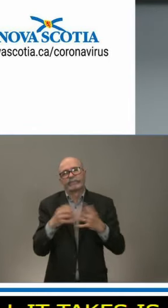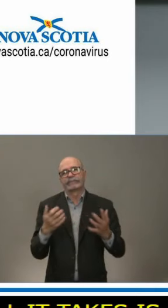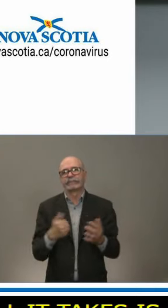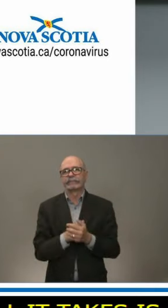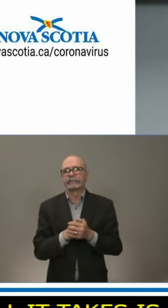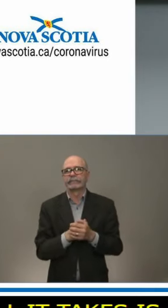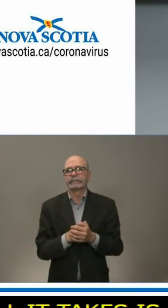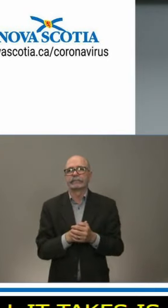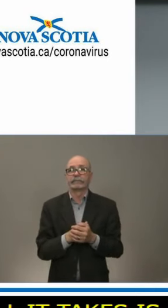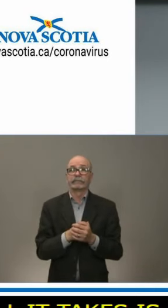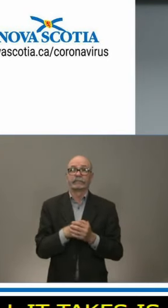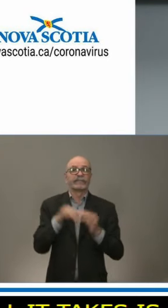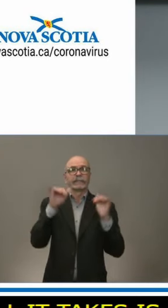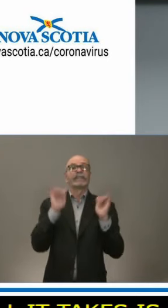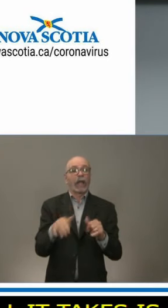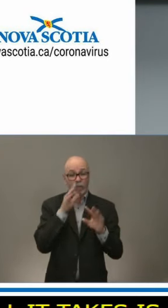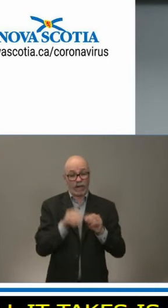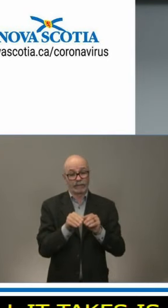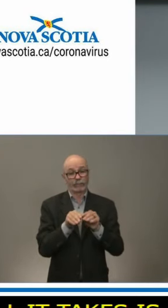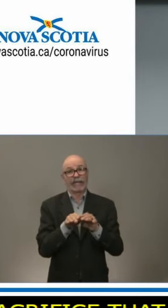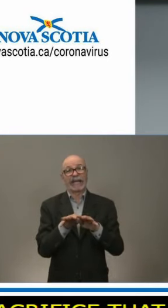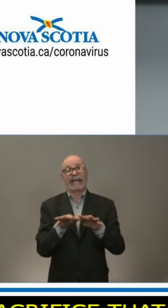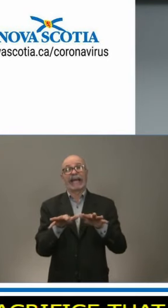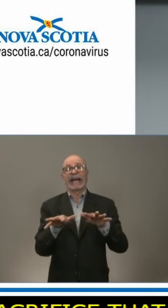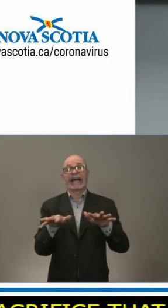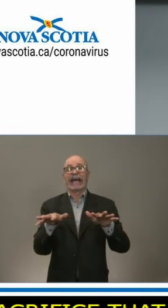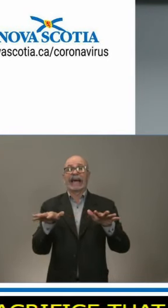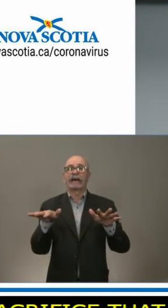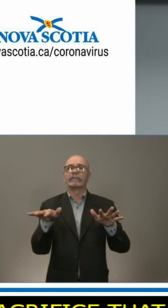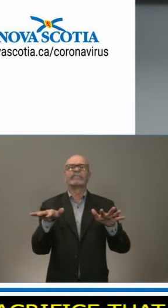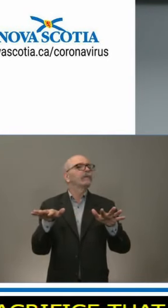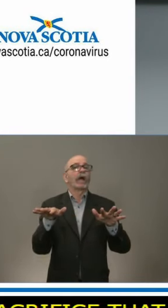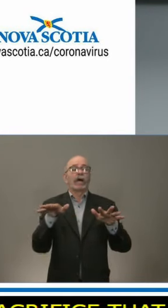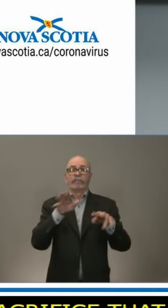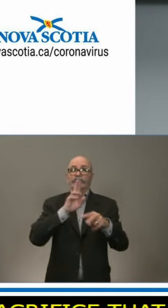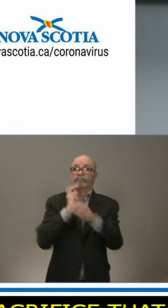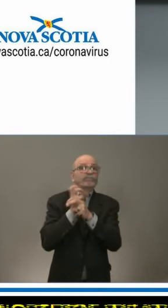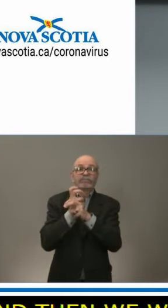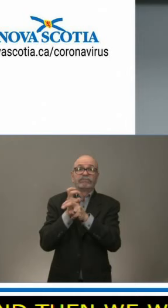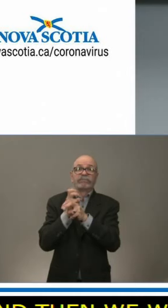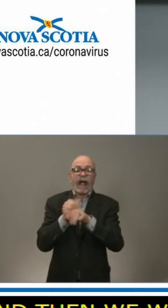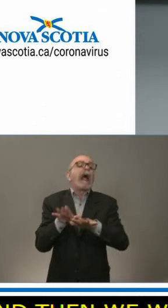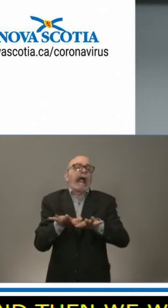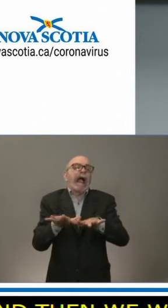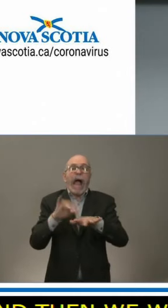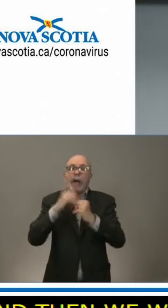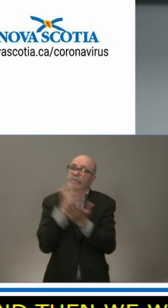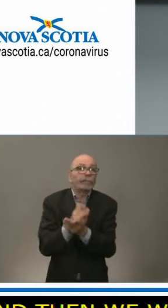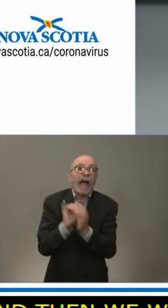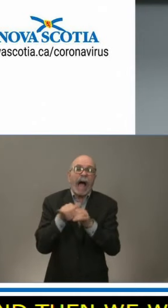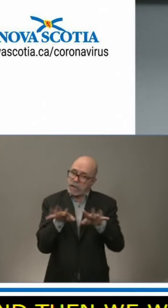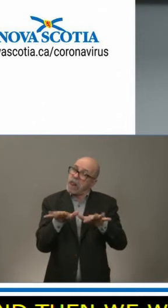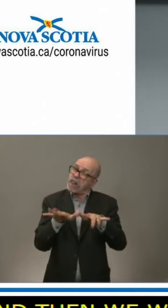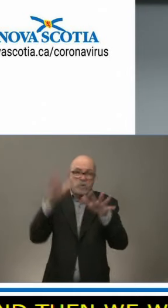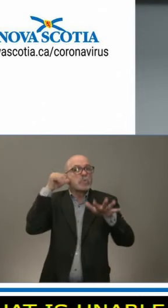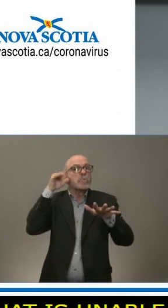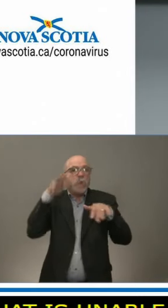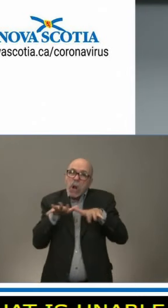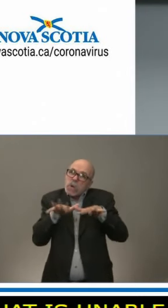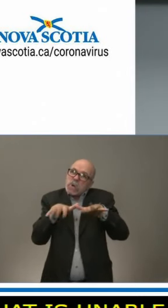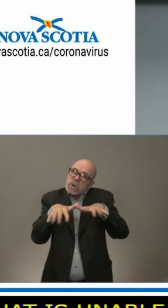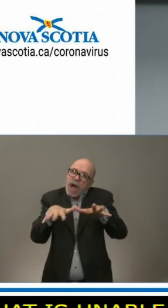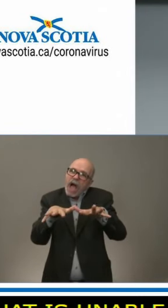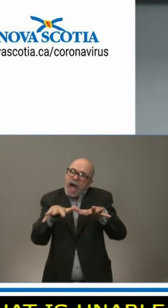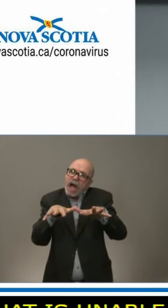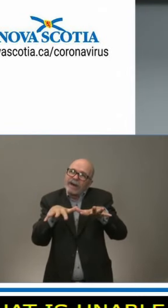disease spread that's unable to be managed, a healthcare system that's overwhelmed. And if that happens, make no mistake, Nova Scotia